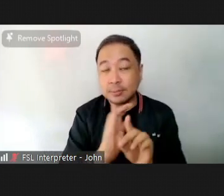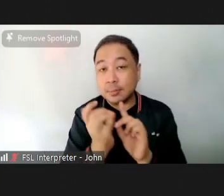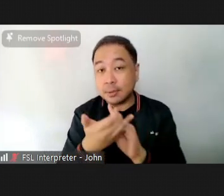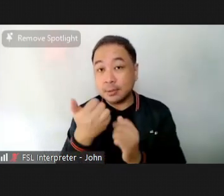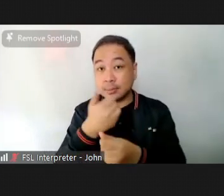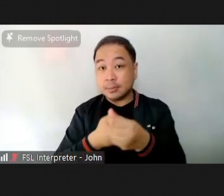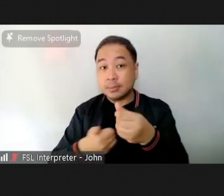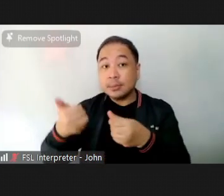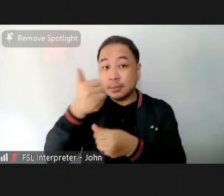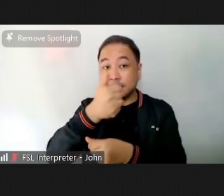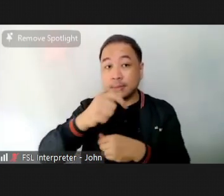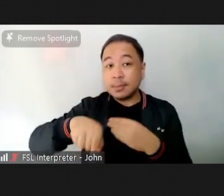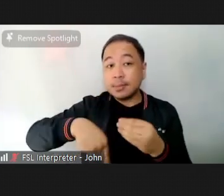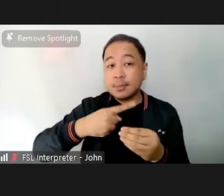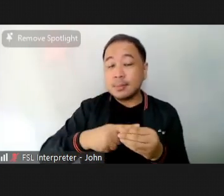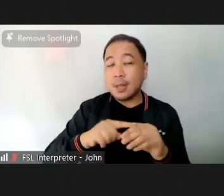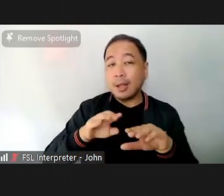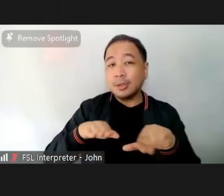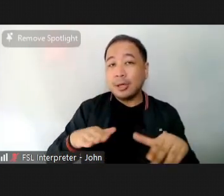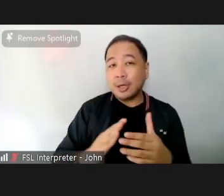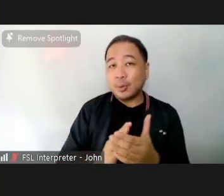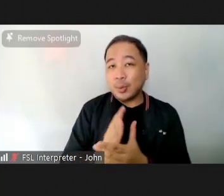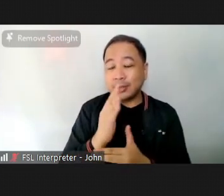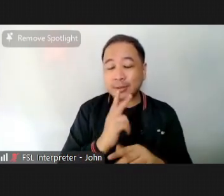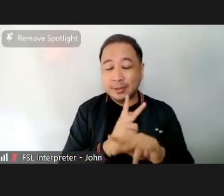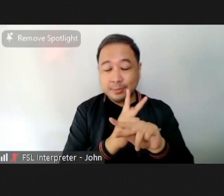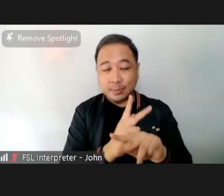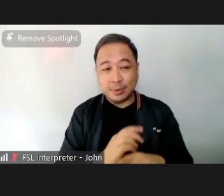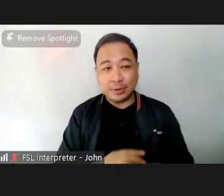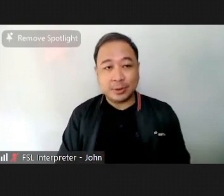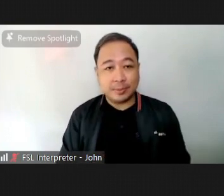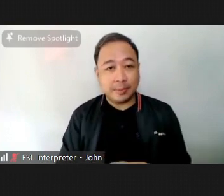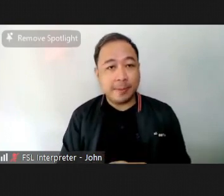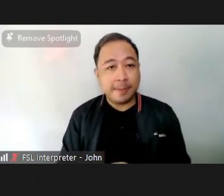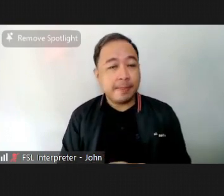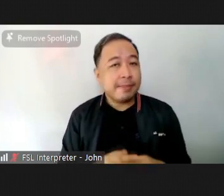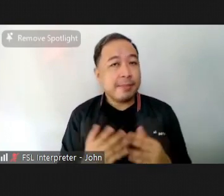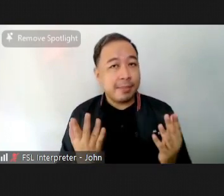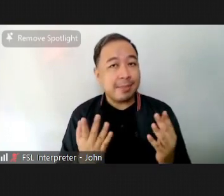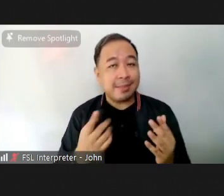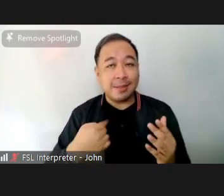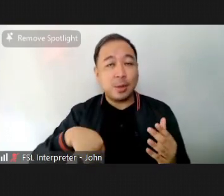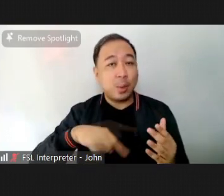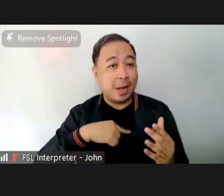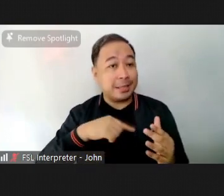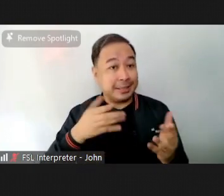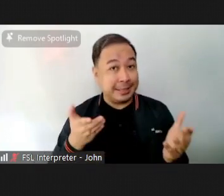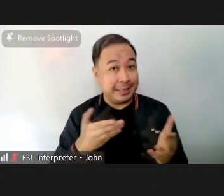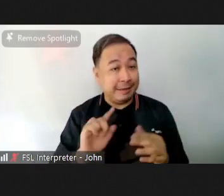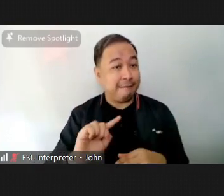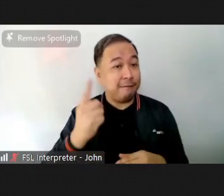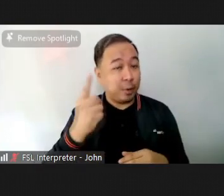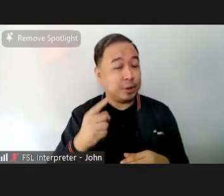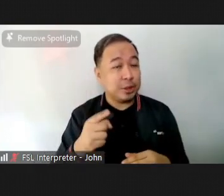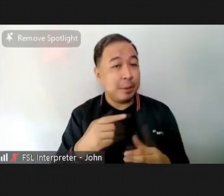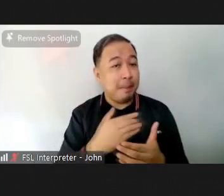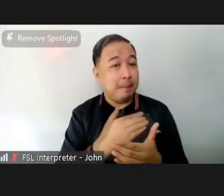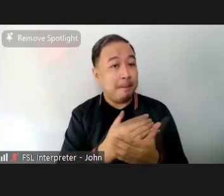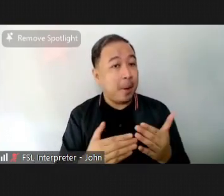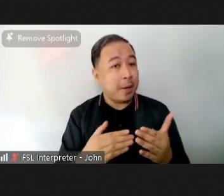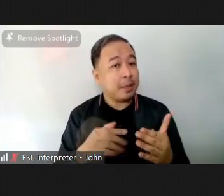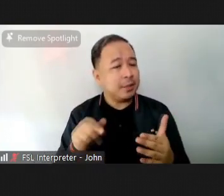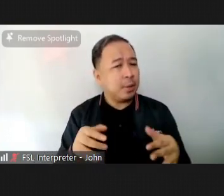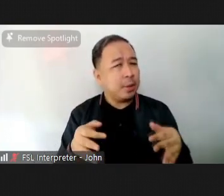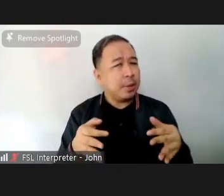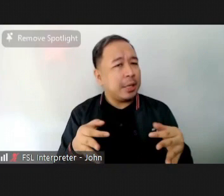officials on child rights and protection. So, syempre po, for our unang component, ang gagawin po natin is